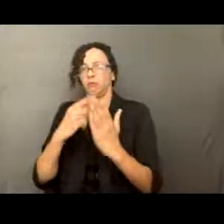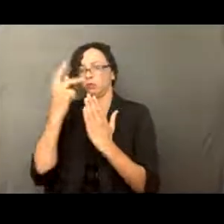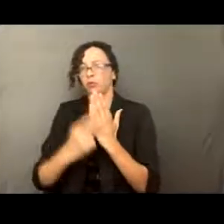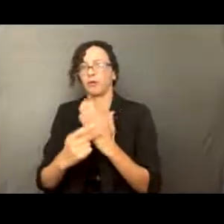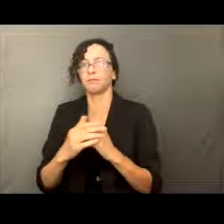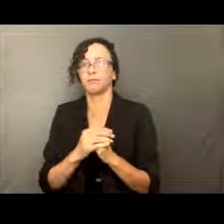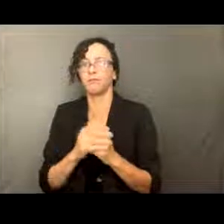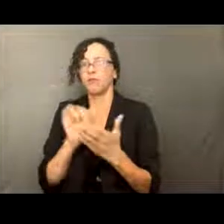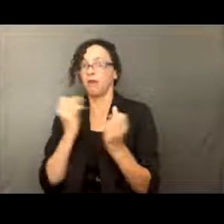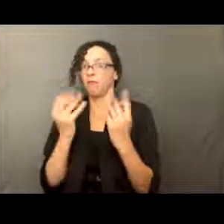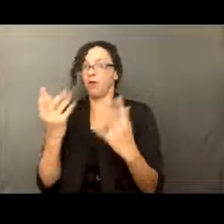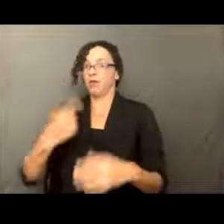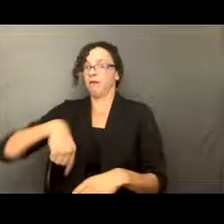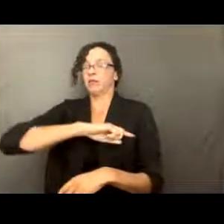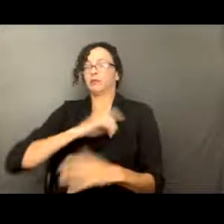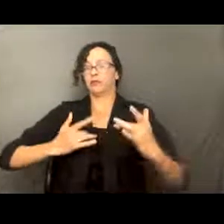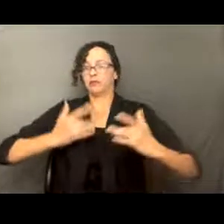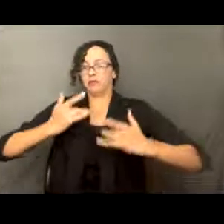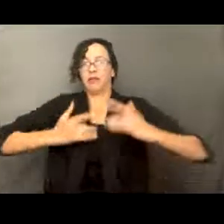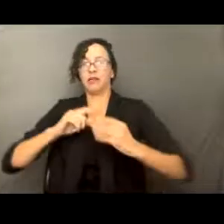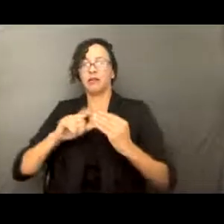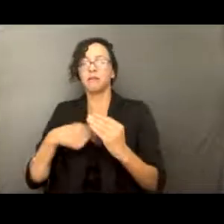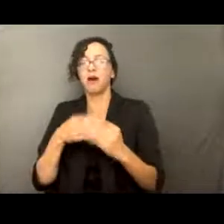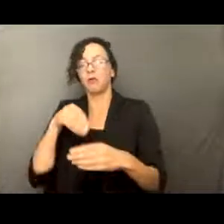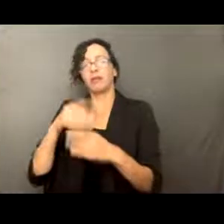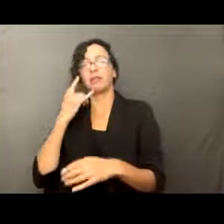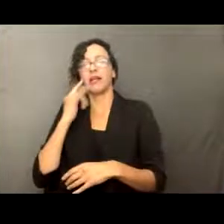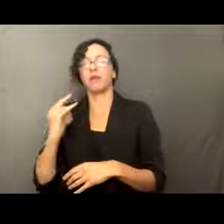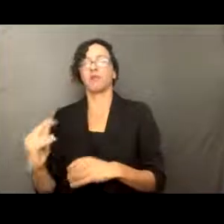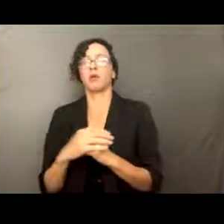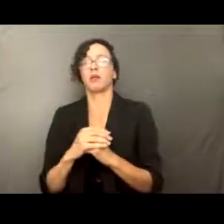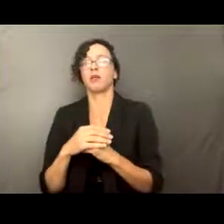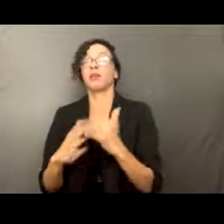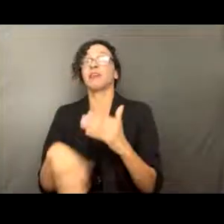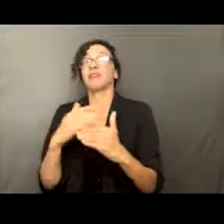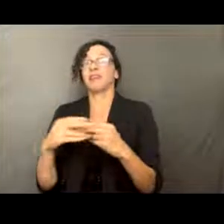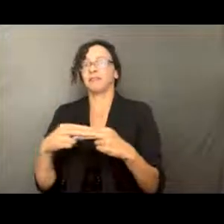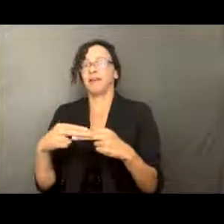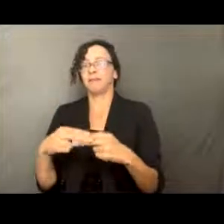Many of us are excited about in California. Next slide.